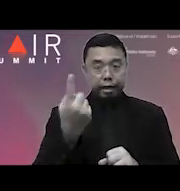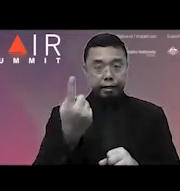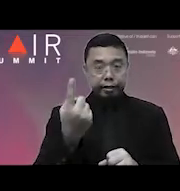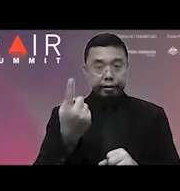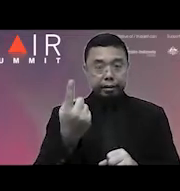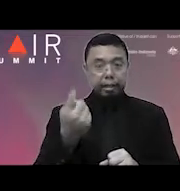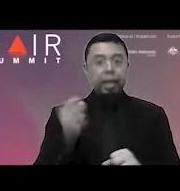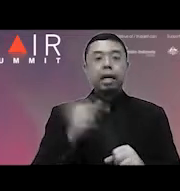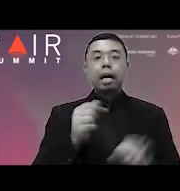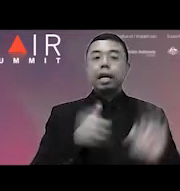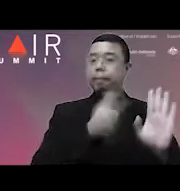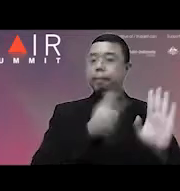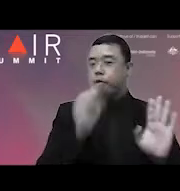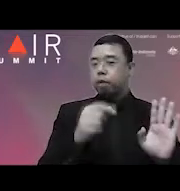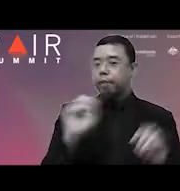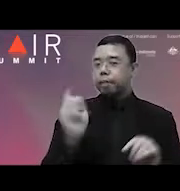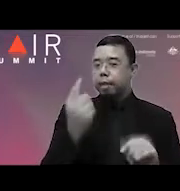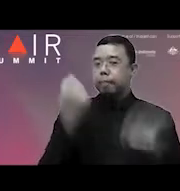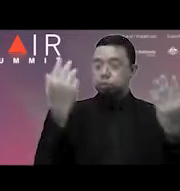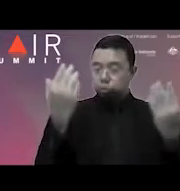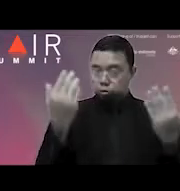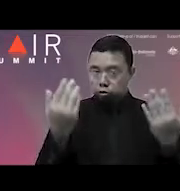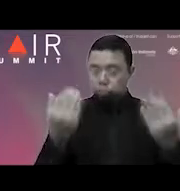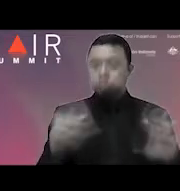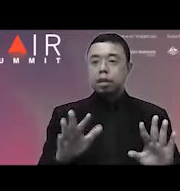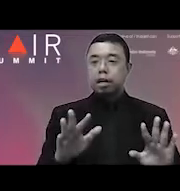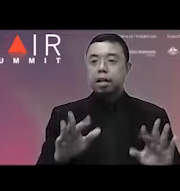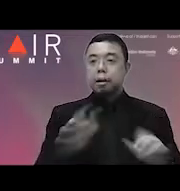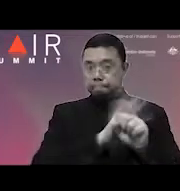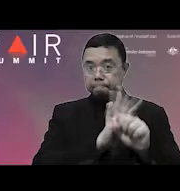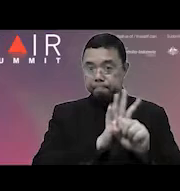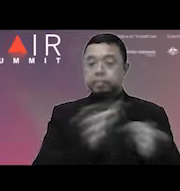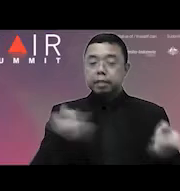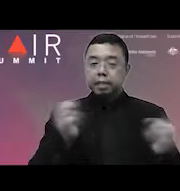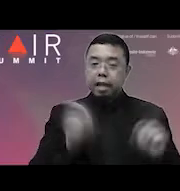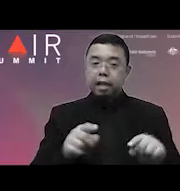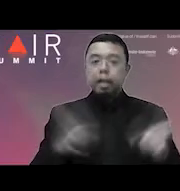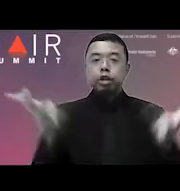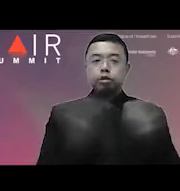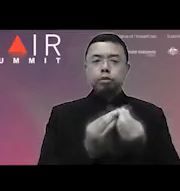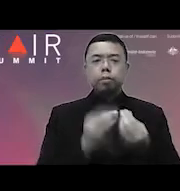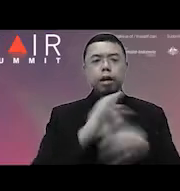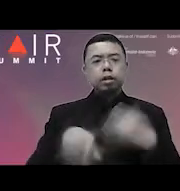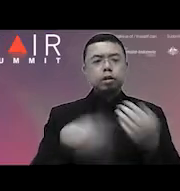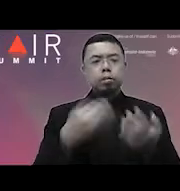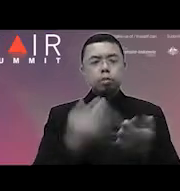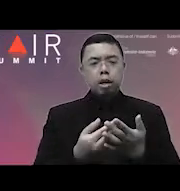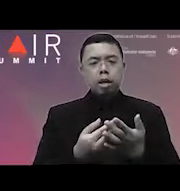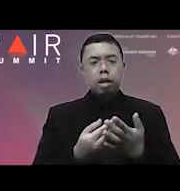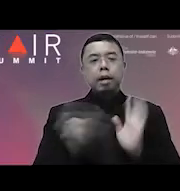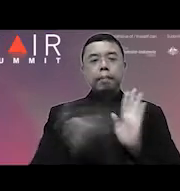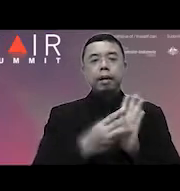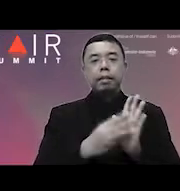in 2020. So the overall number of cases started to increase. And around the